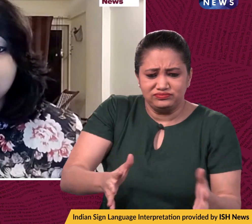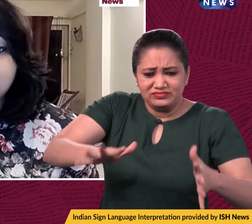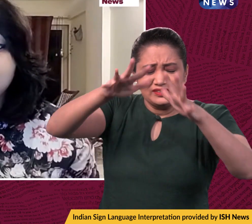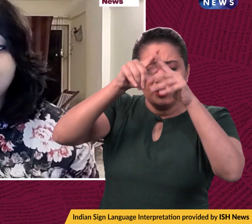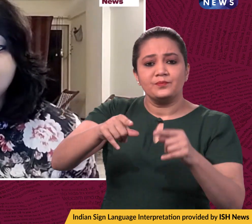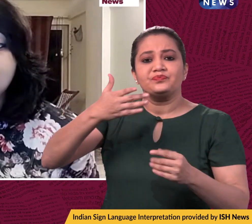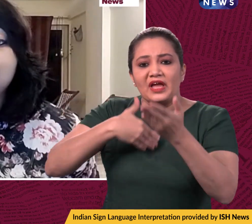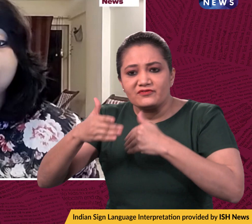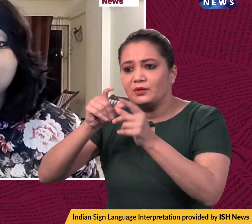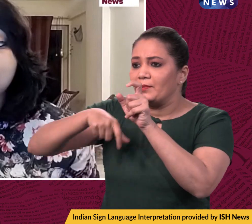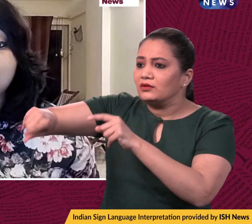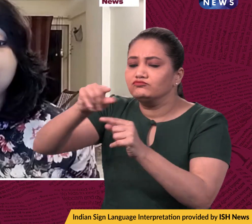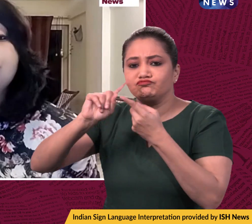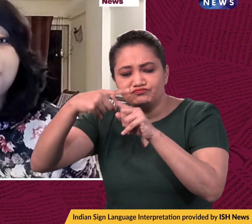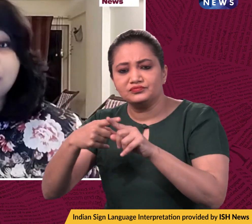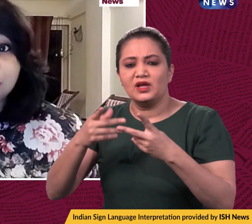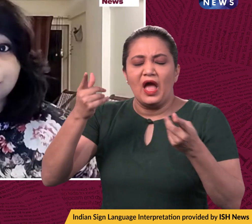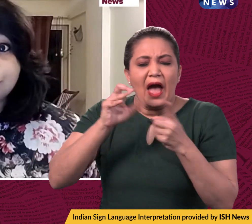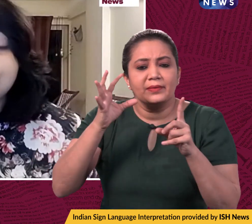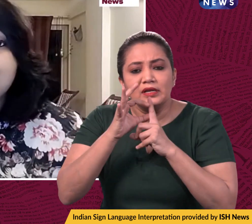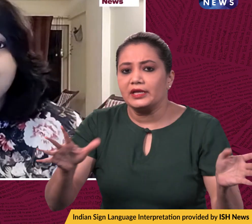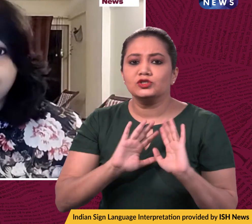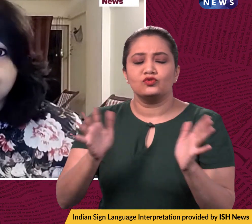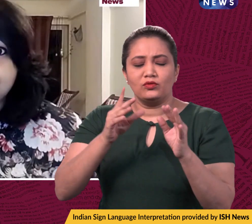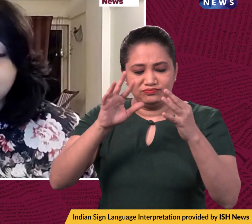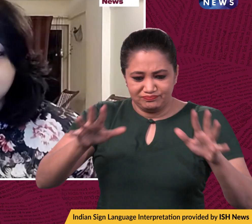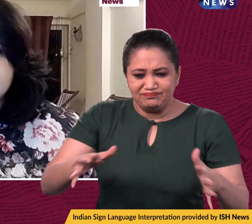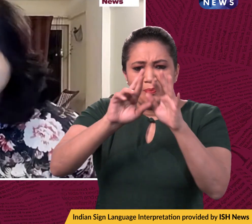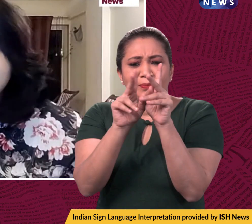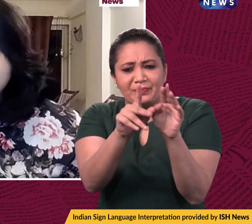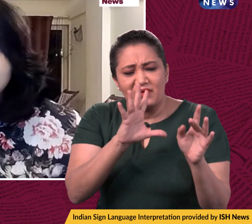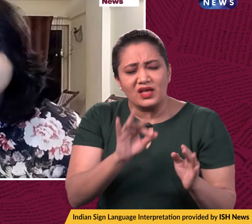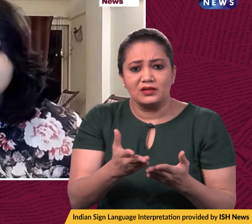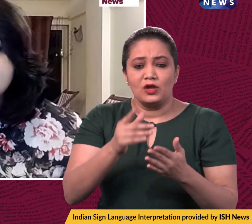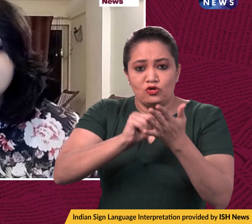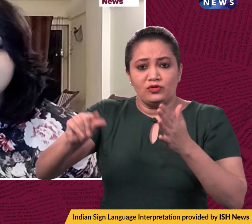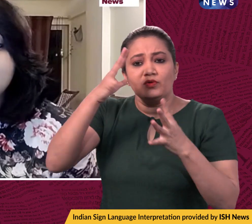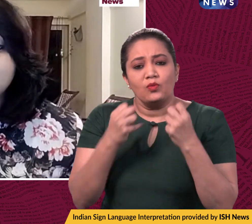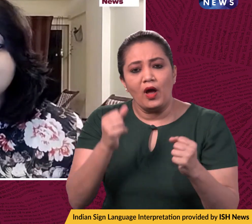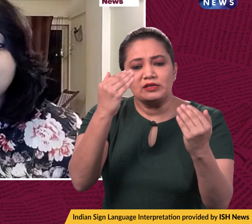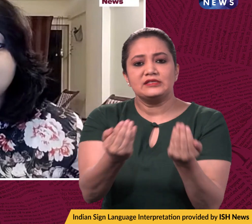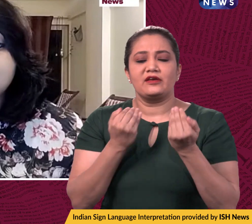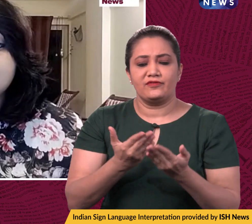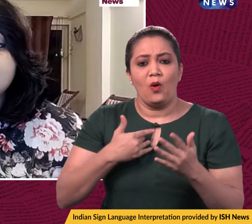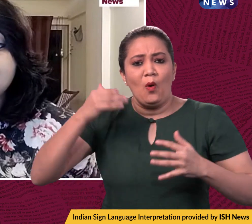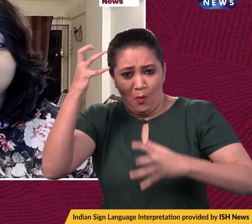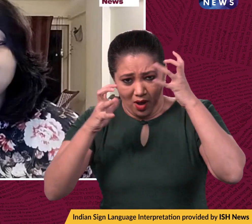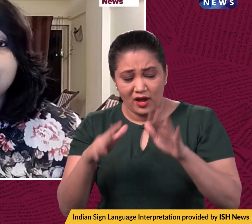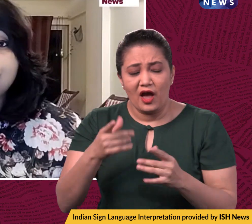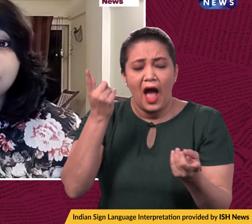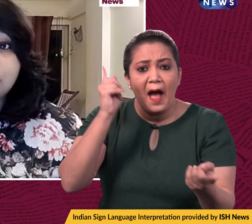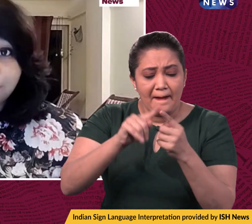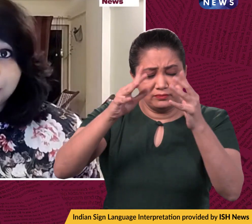external legal advice and risk assessment for the best interest of the university. The university is also very concerned about